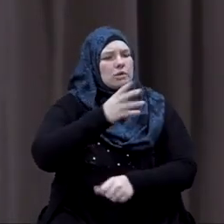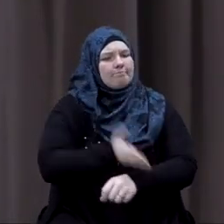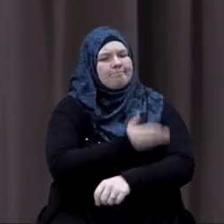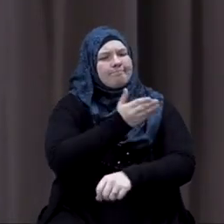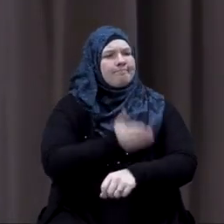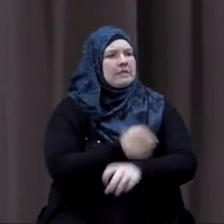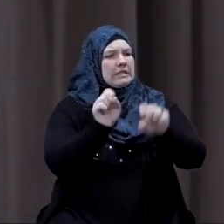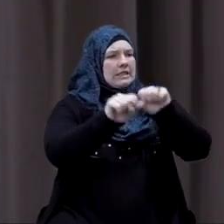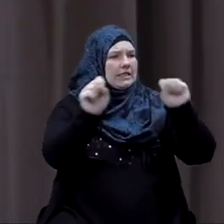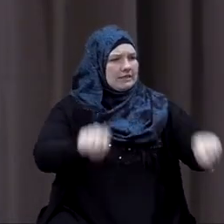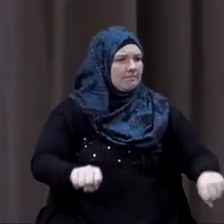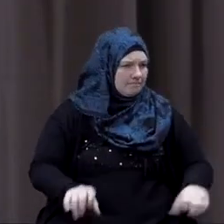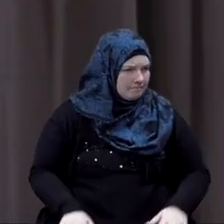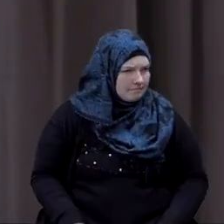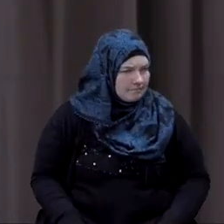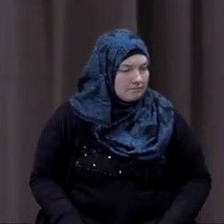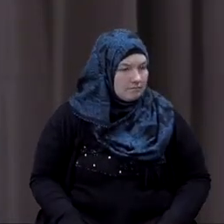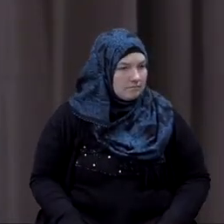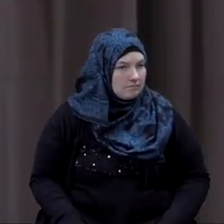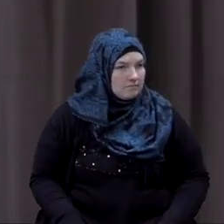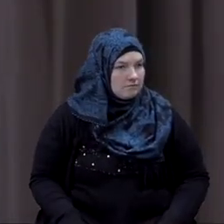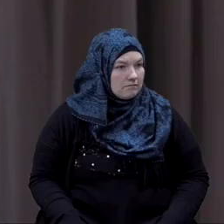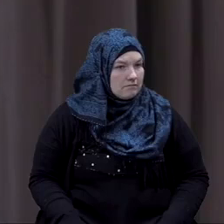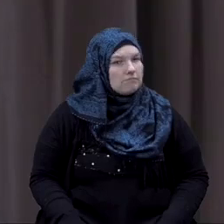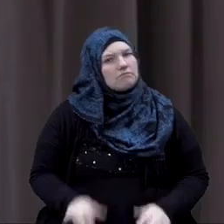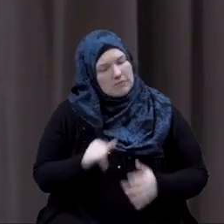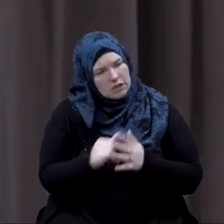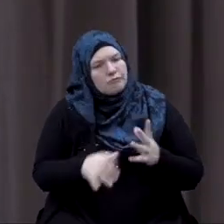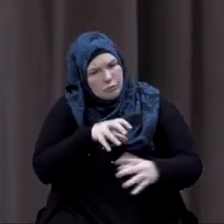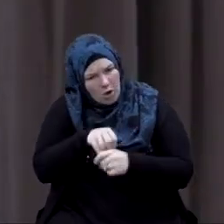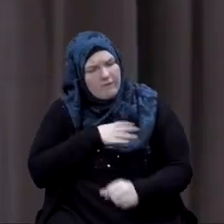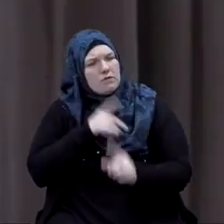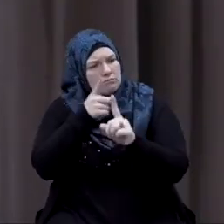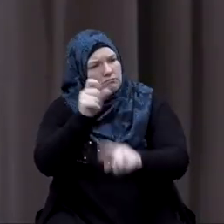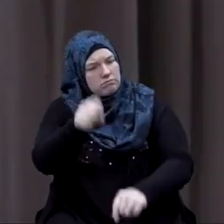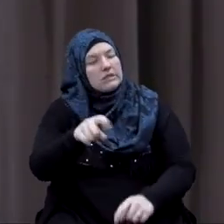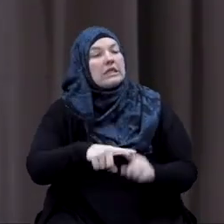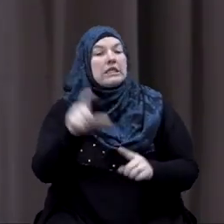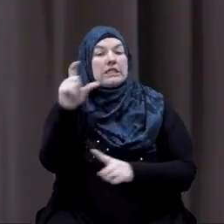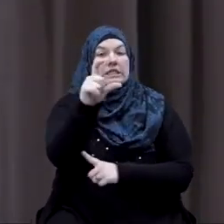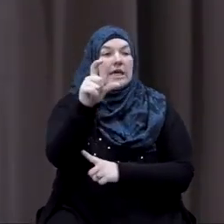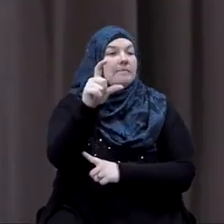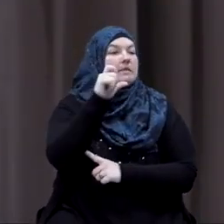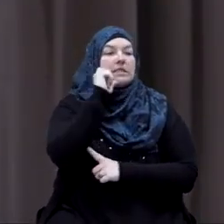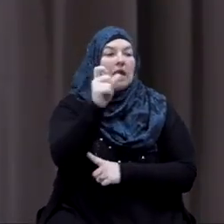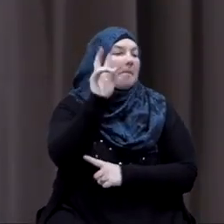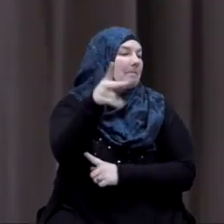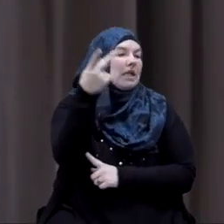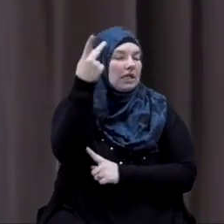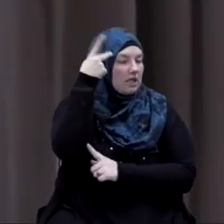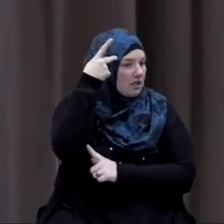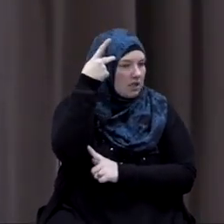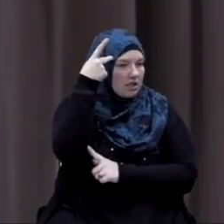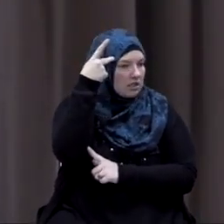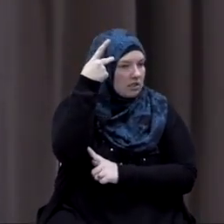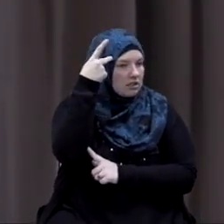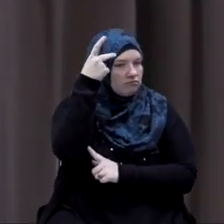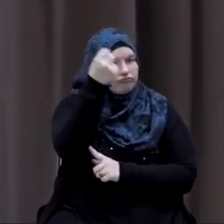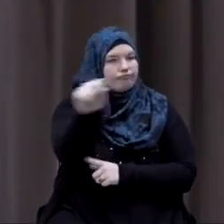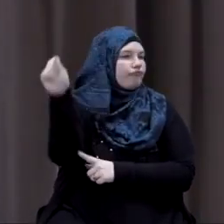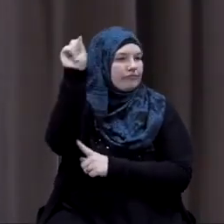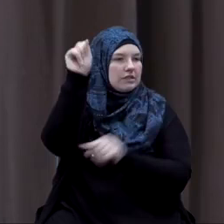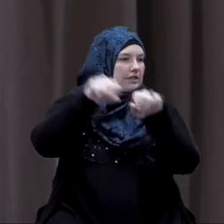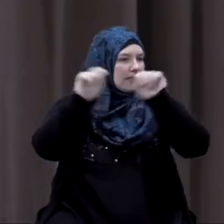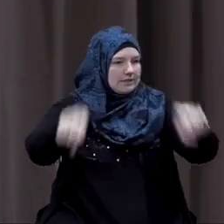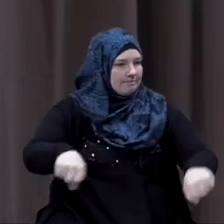system, even though that's part of our mission. Islam is not a political reformation